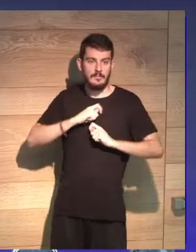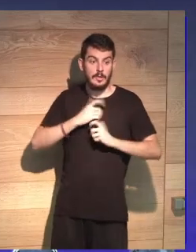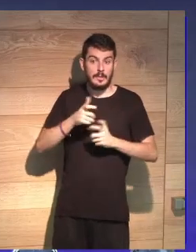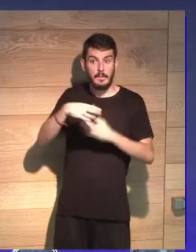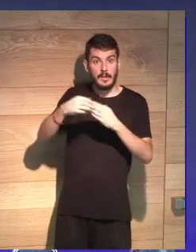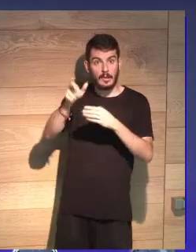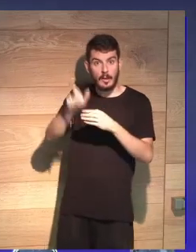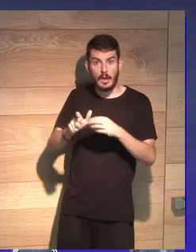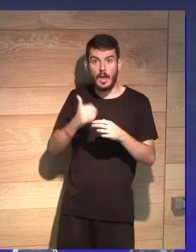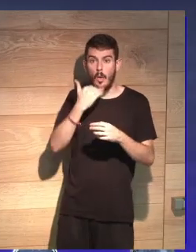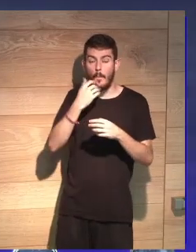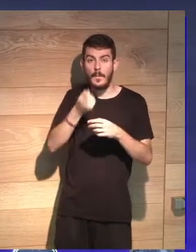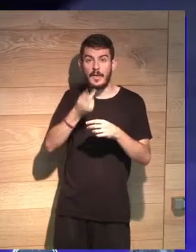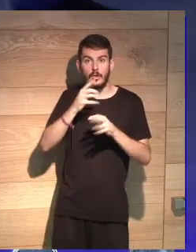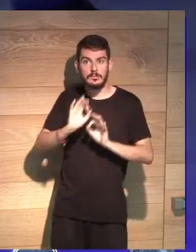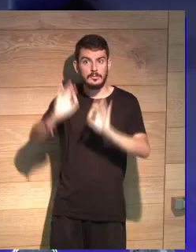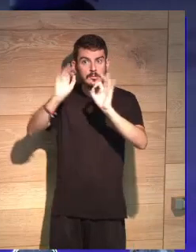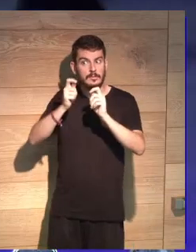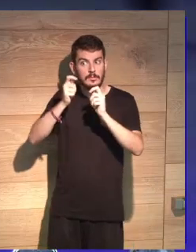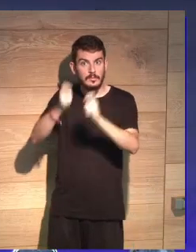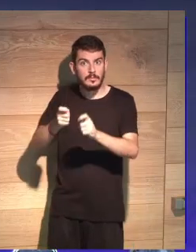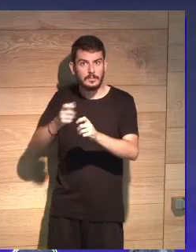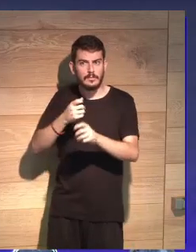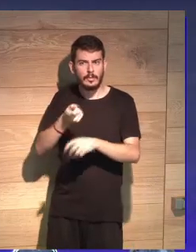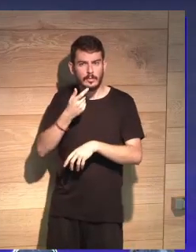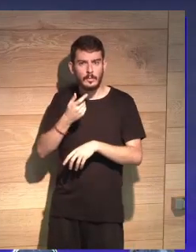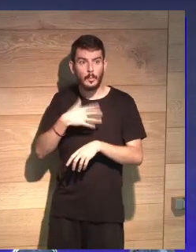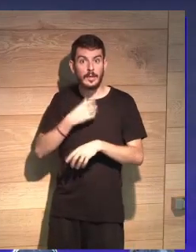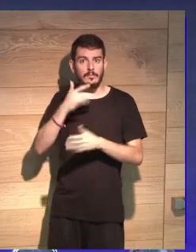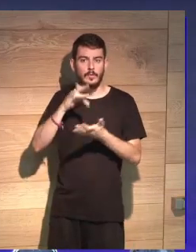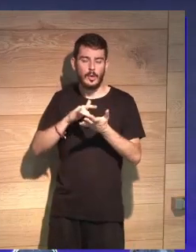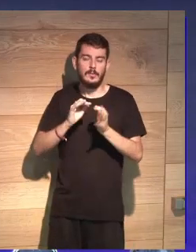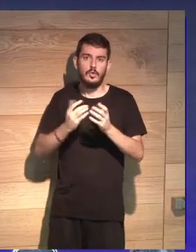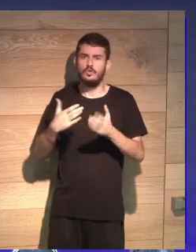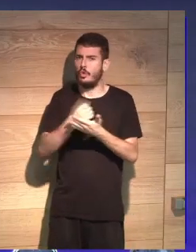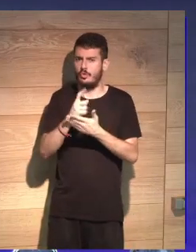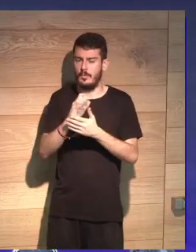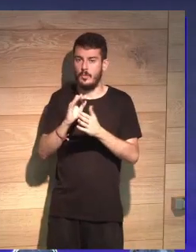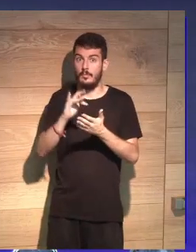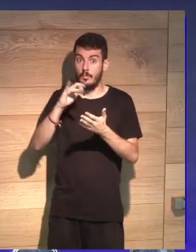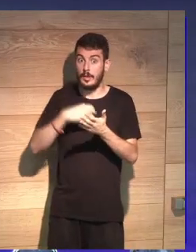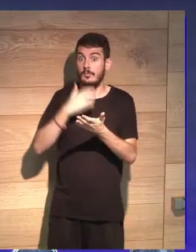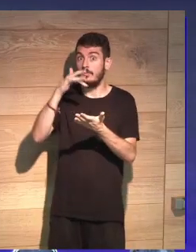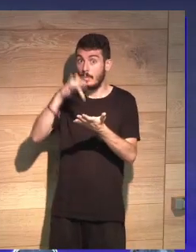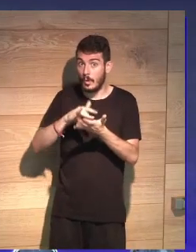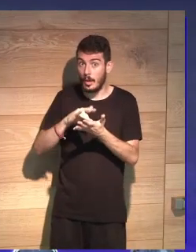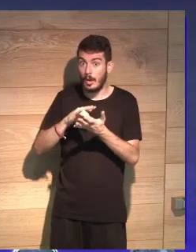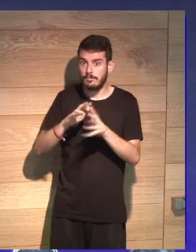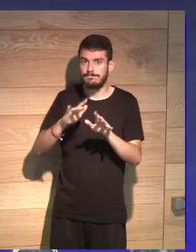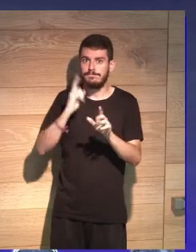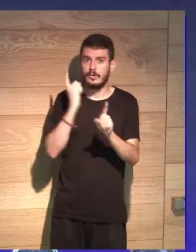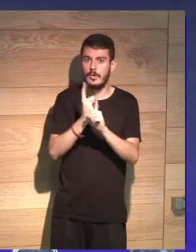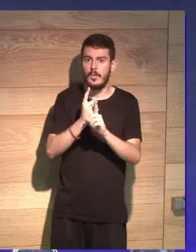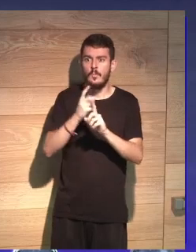derives pleasure from making them. So when we give them this type of specific drug, we could